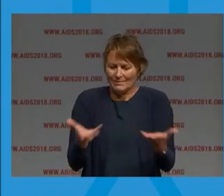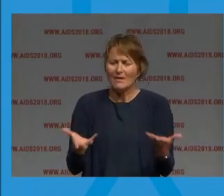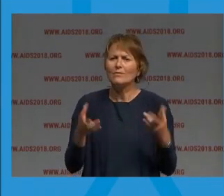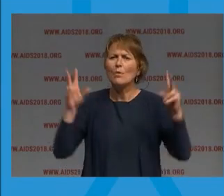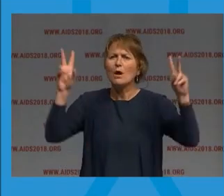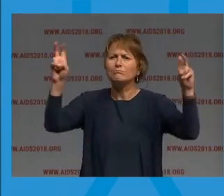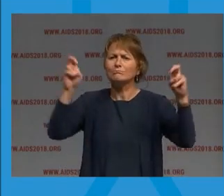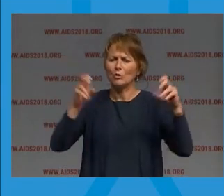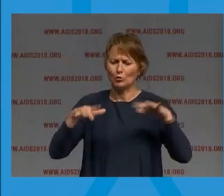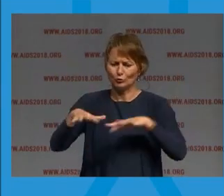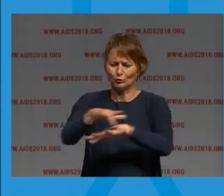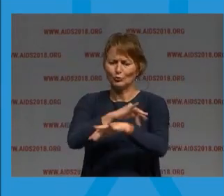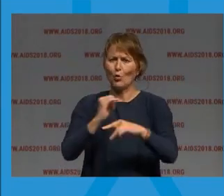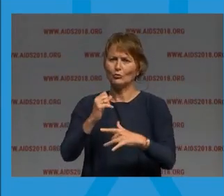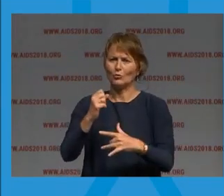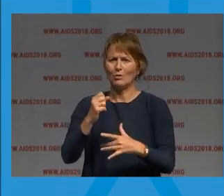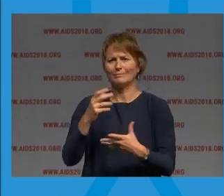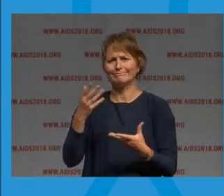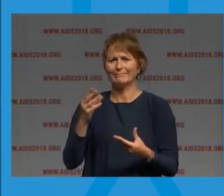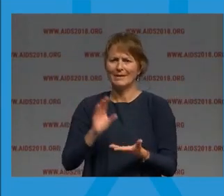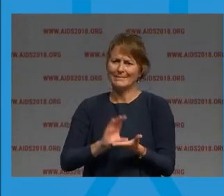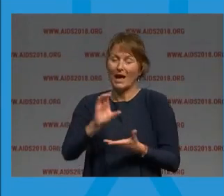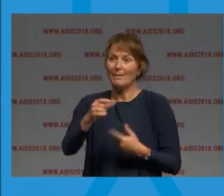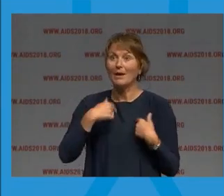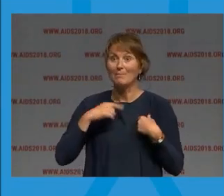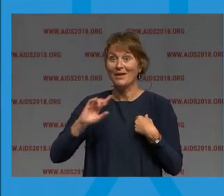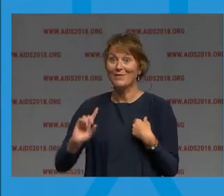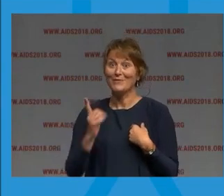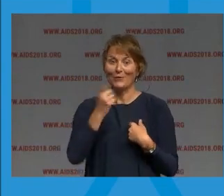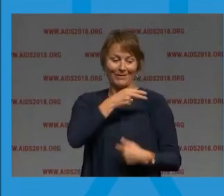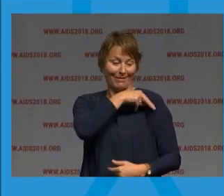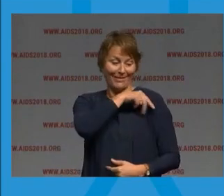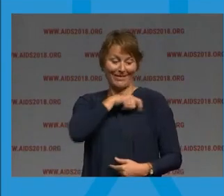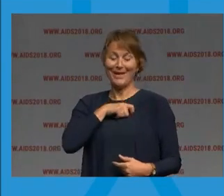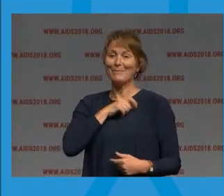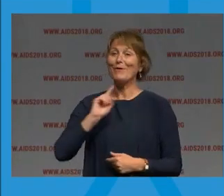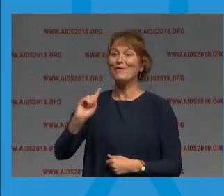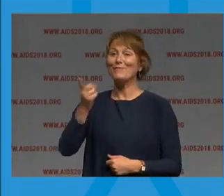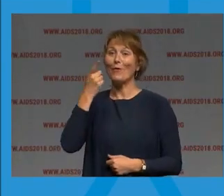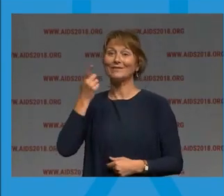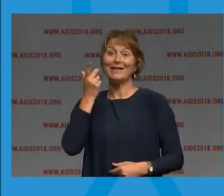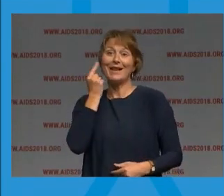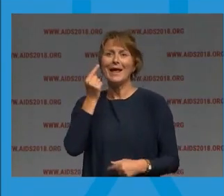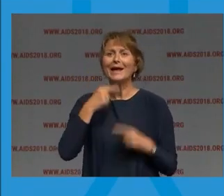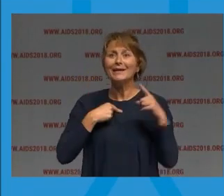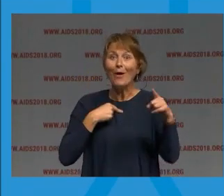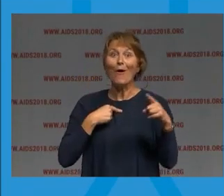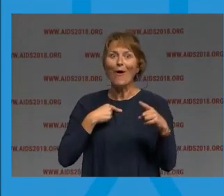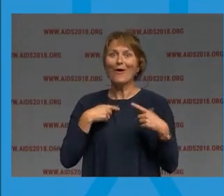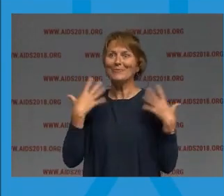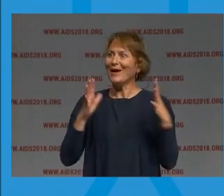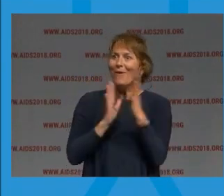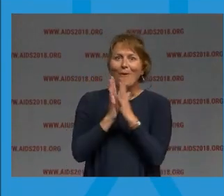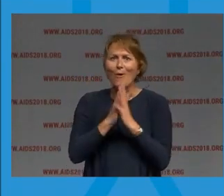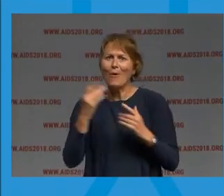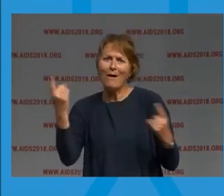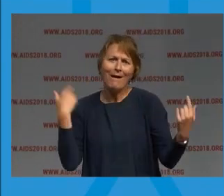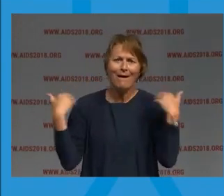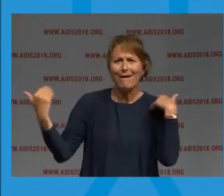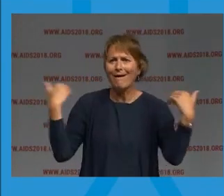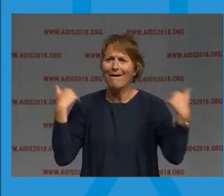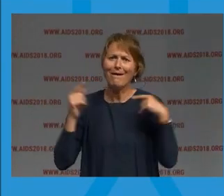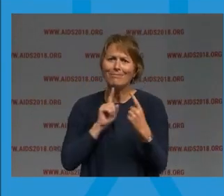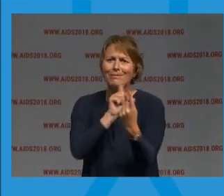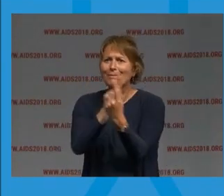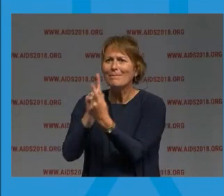once you become a First Lady, you become immediately popular. And once you're no longer First Lady, you're not popular anymore. So while you're popular and you have